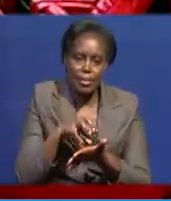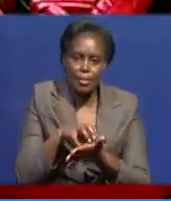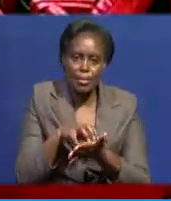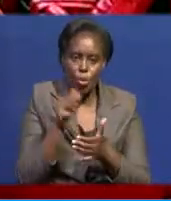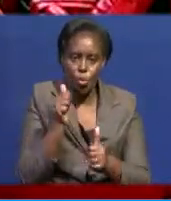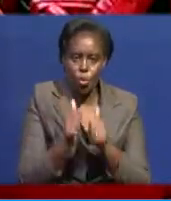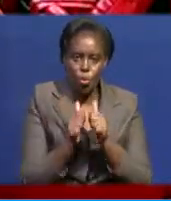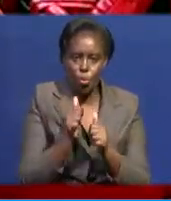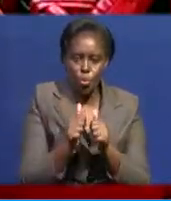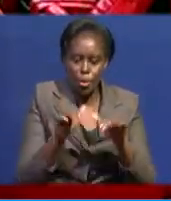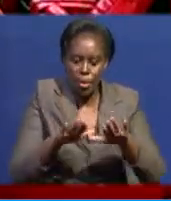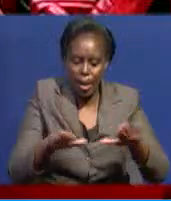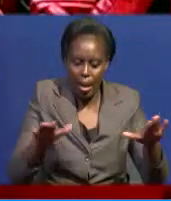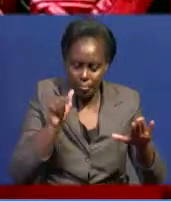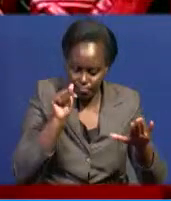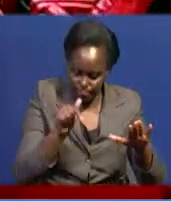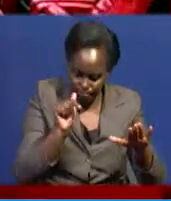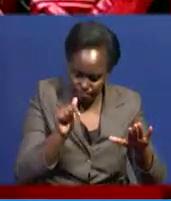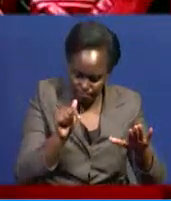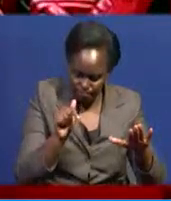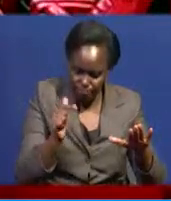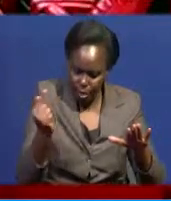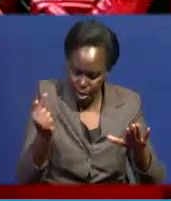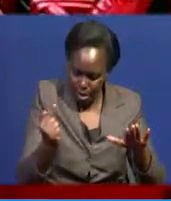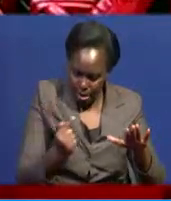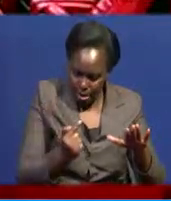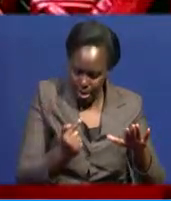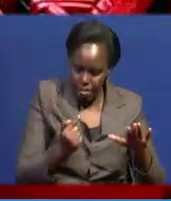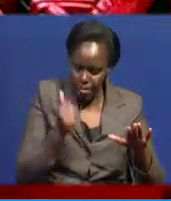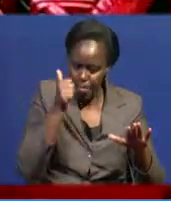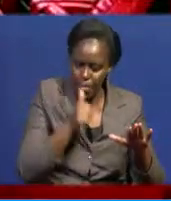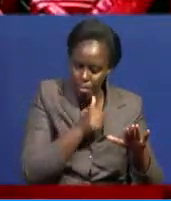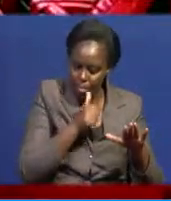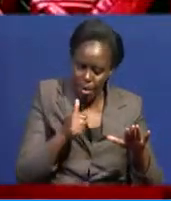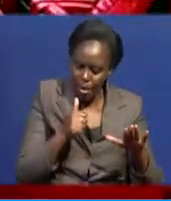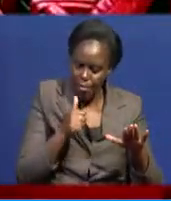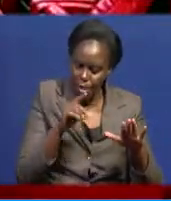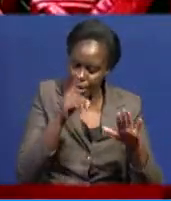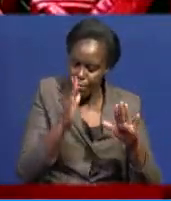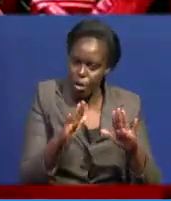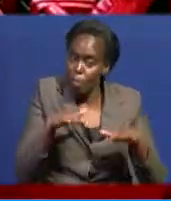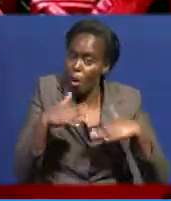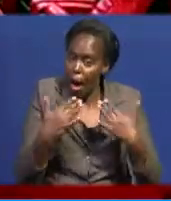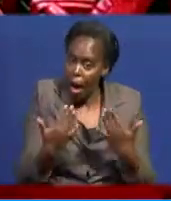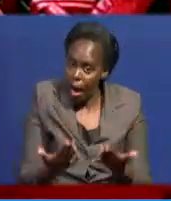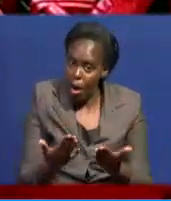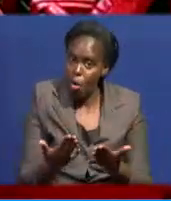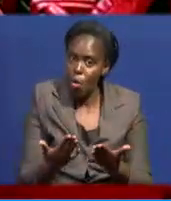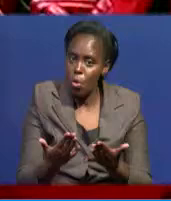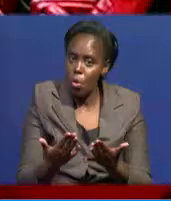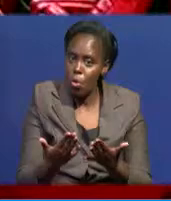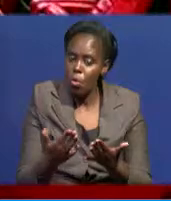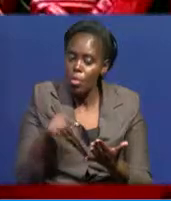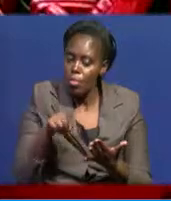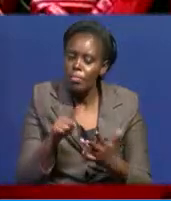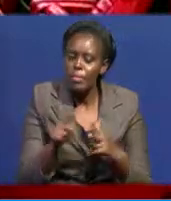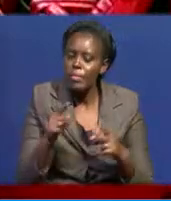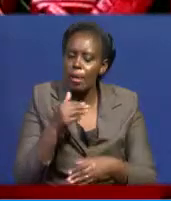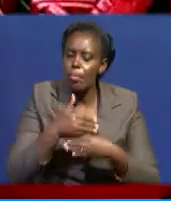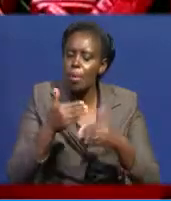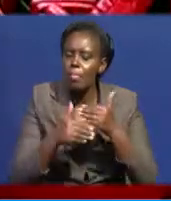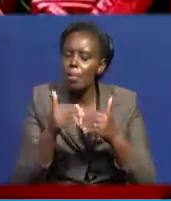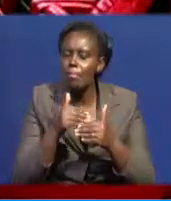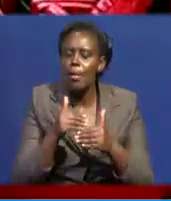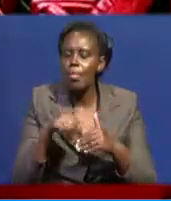under which the parcel of land came into the custody of a private developer who has already commenced construction